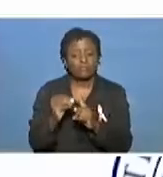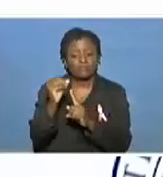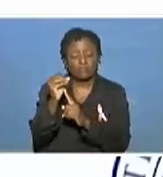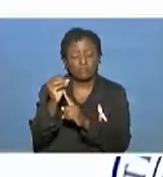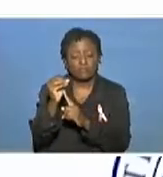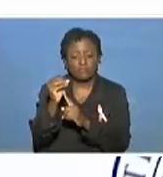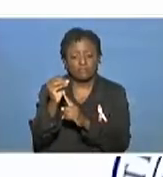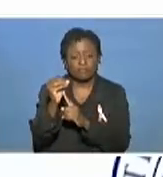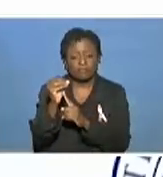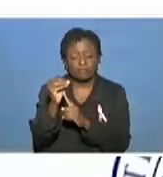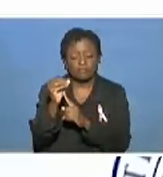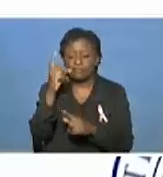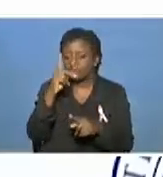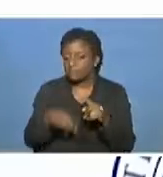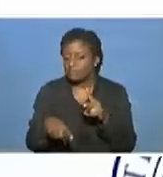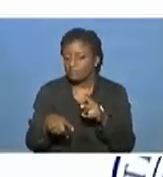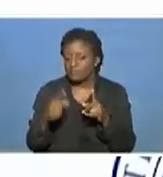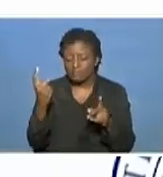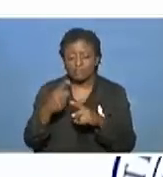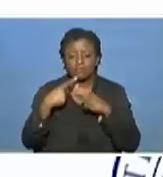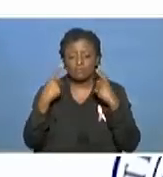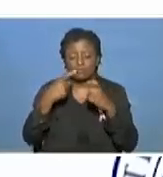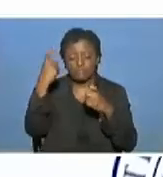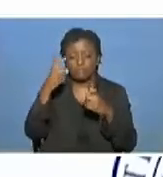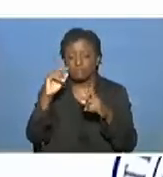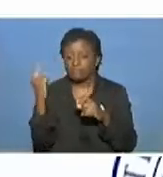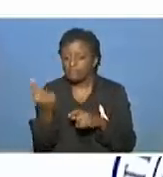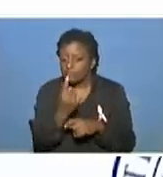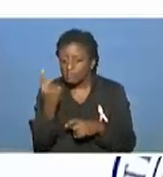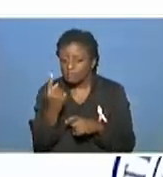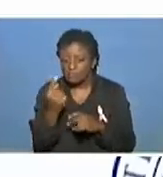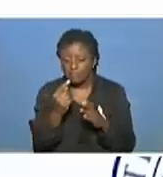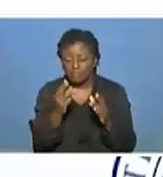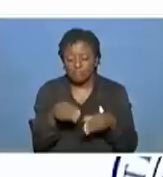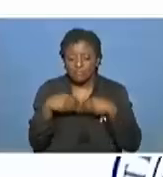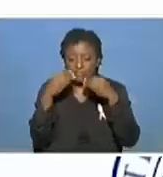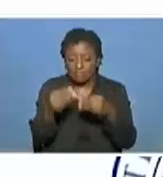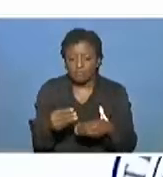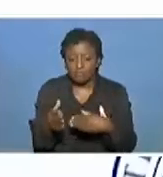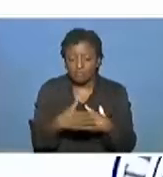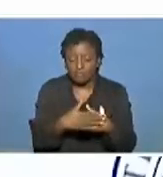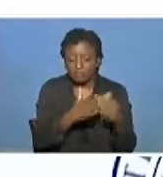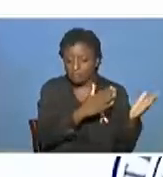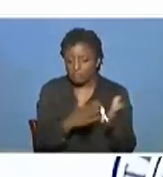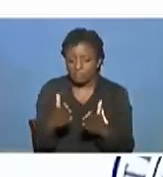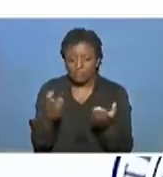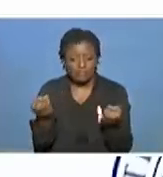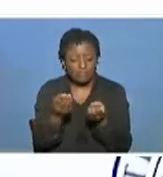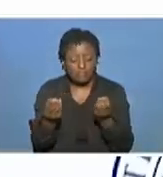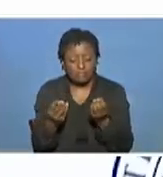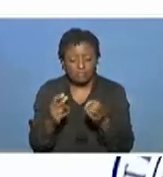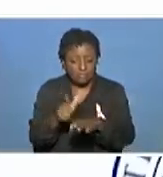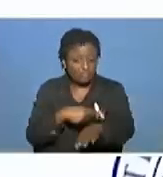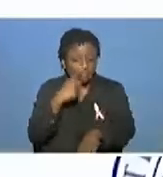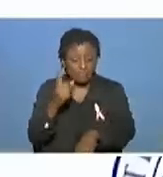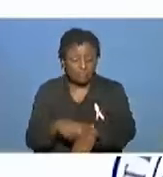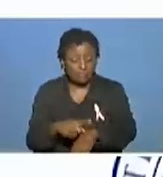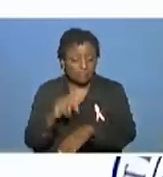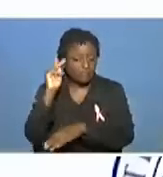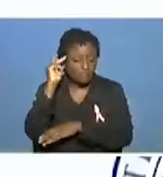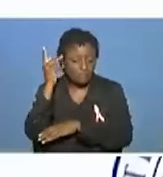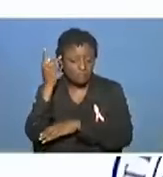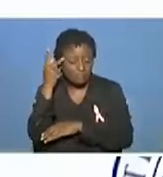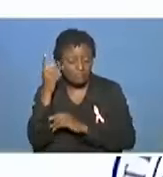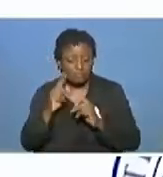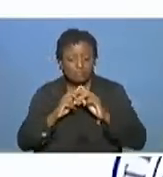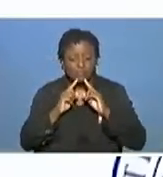mission cannot succeed if it's just restoring order without a long-term political solution. So all of